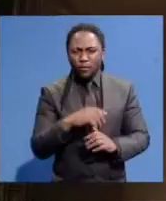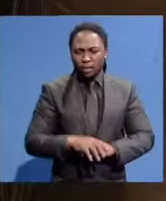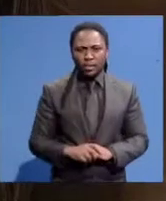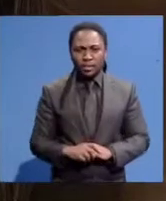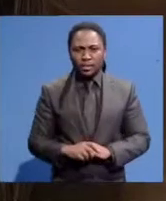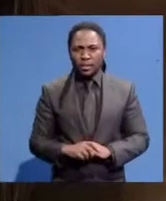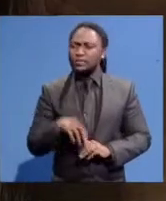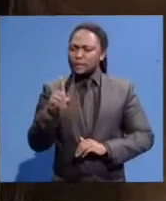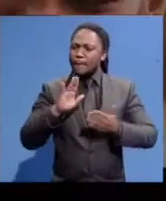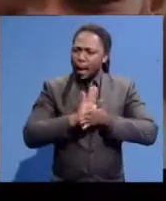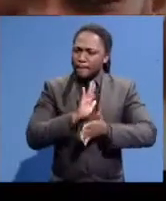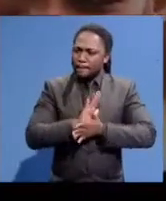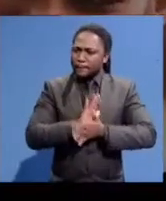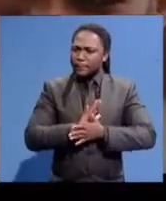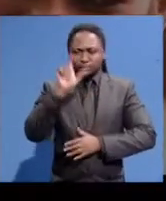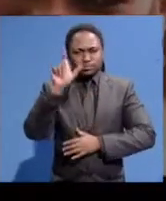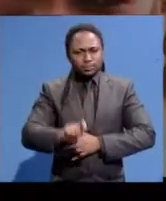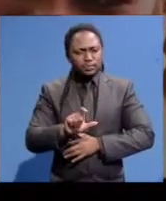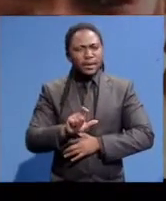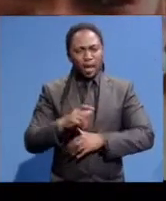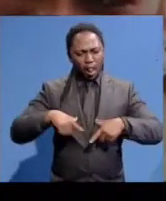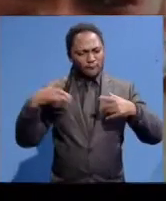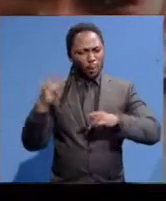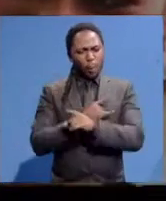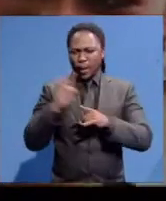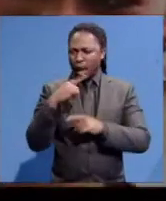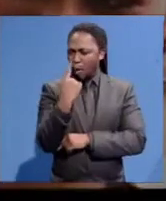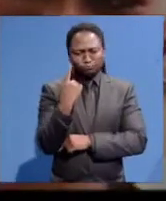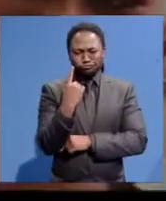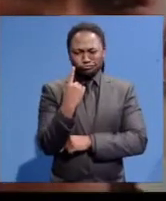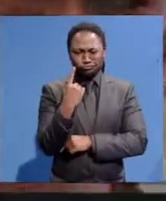onthou, ek's baie trots op jou, and life's not all about winning.